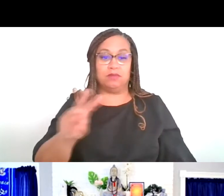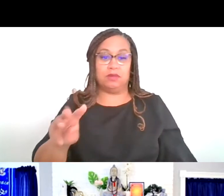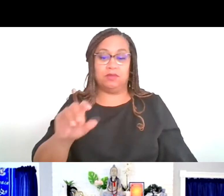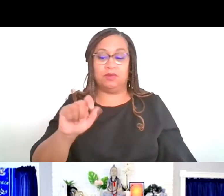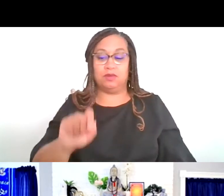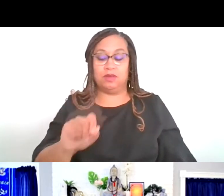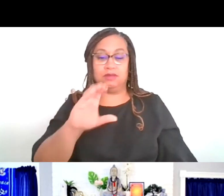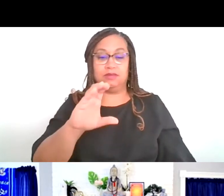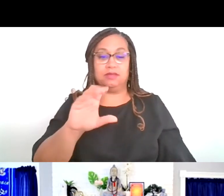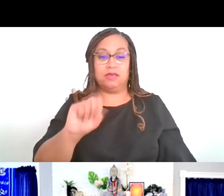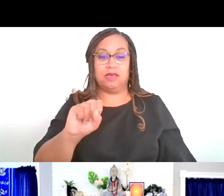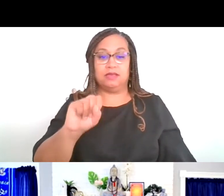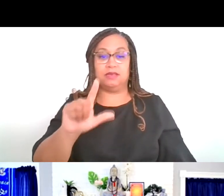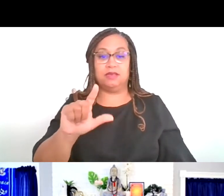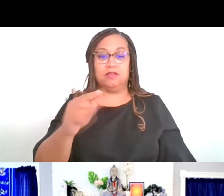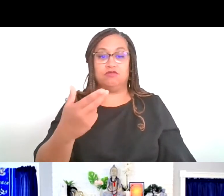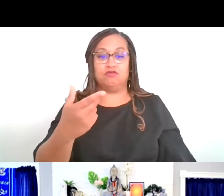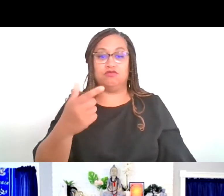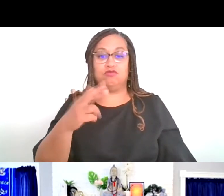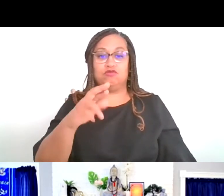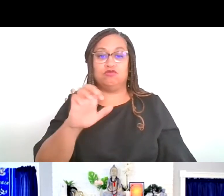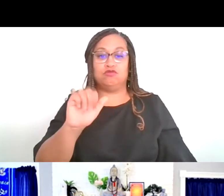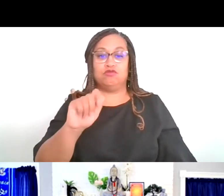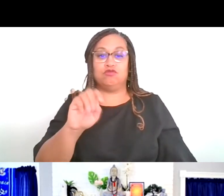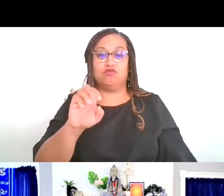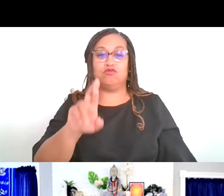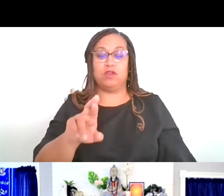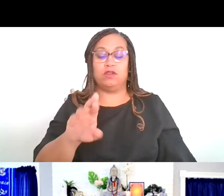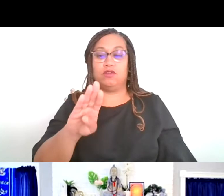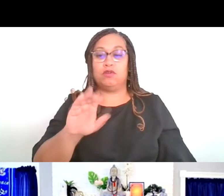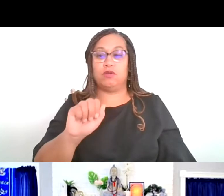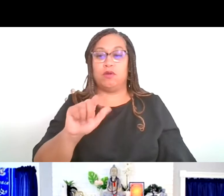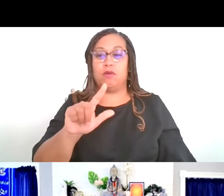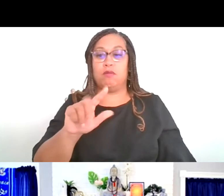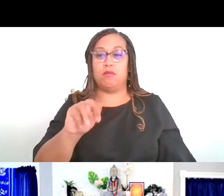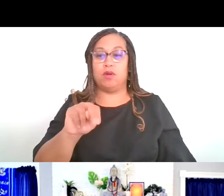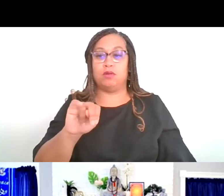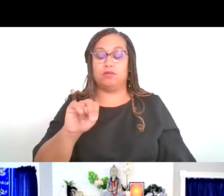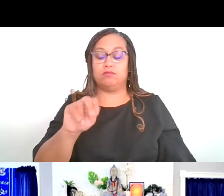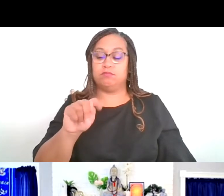cslgreaterbaltimore.org or .com.